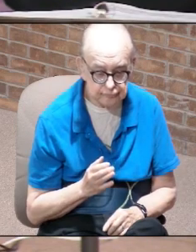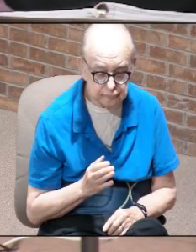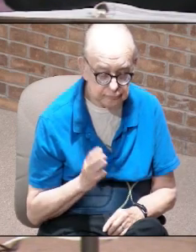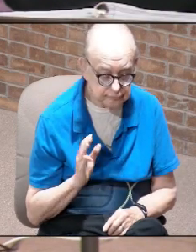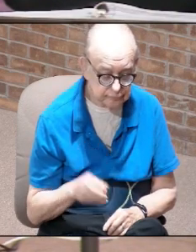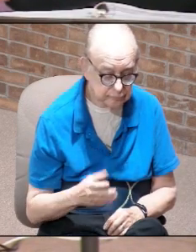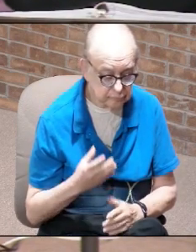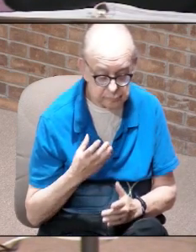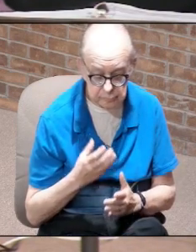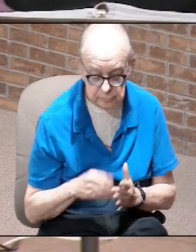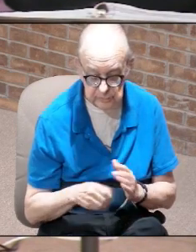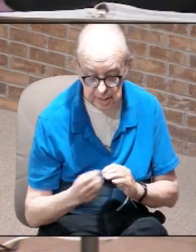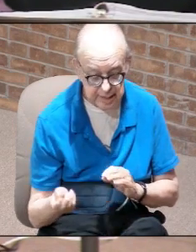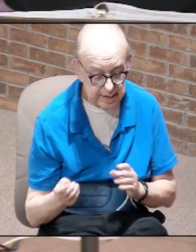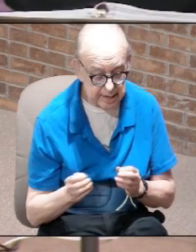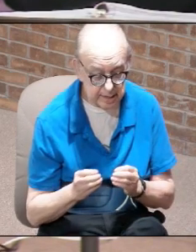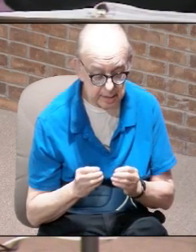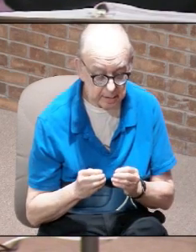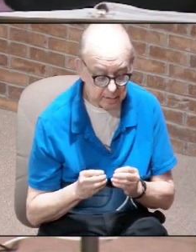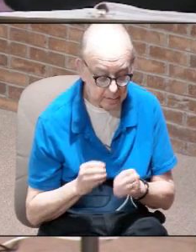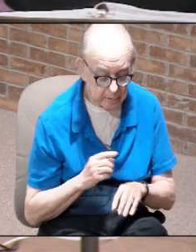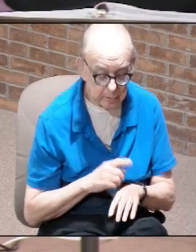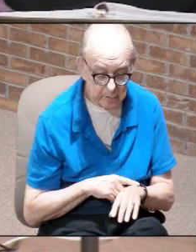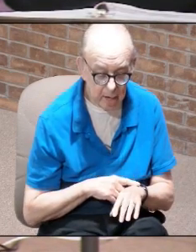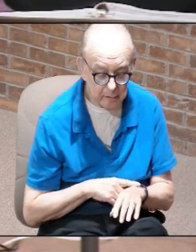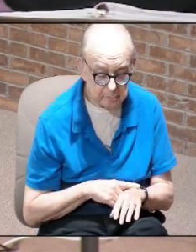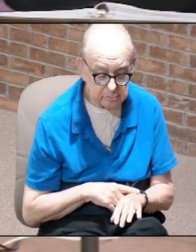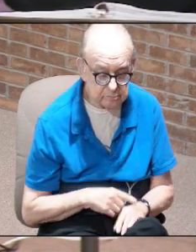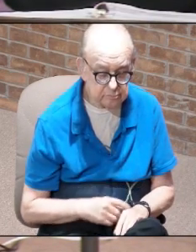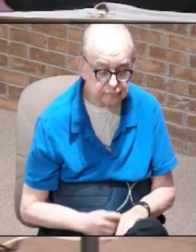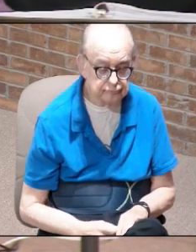It can be gone at any point in time.